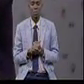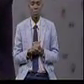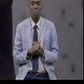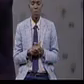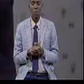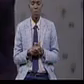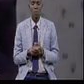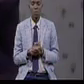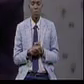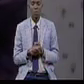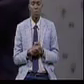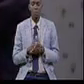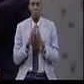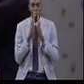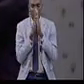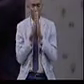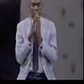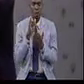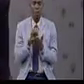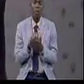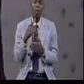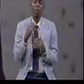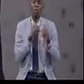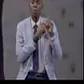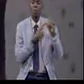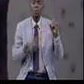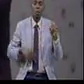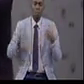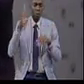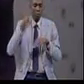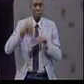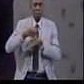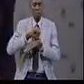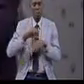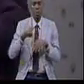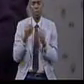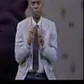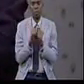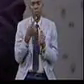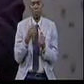Pray that the Lord will anoint you with the Holy Spirit and with power.